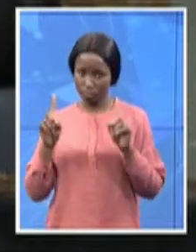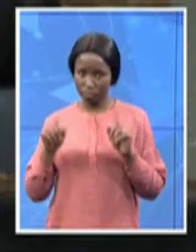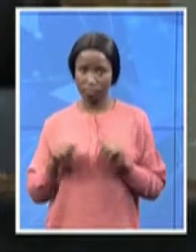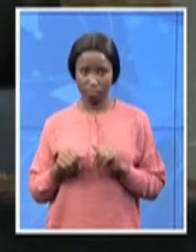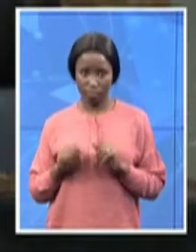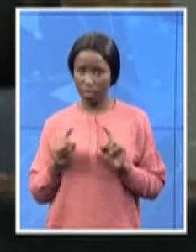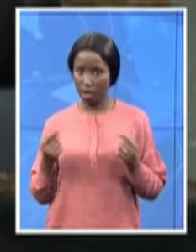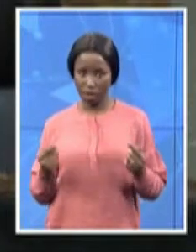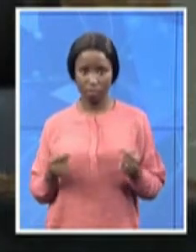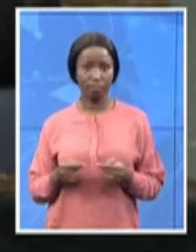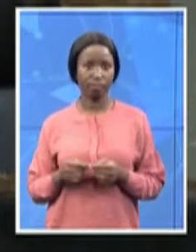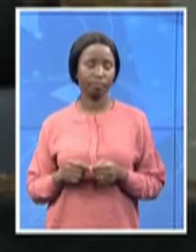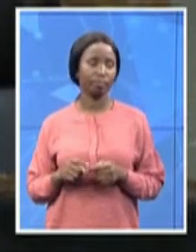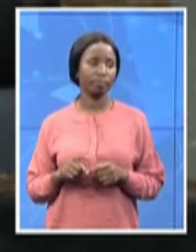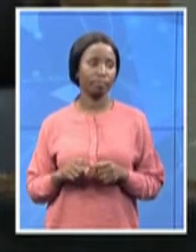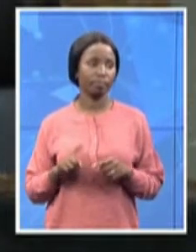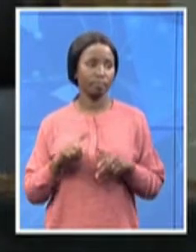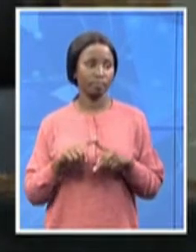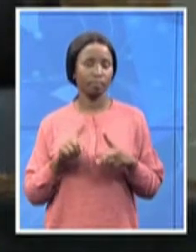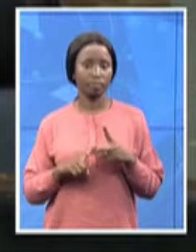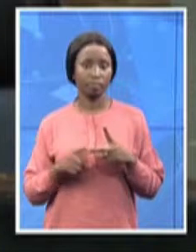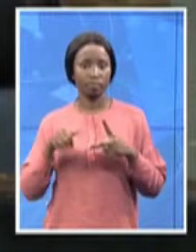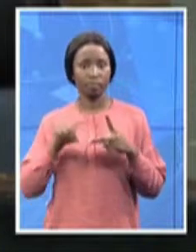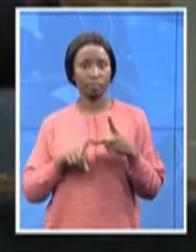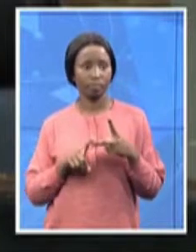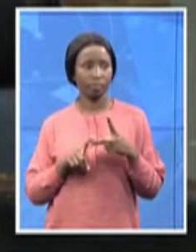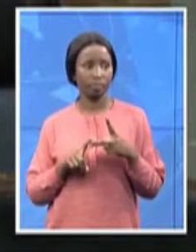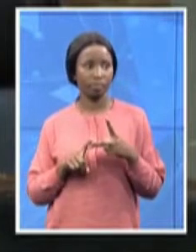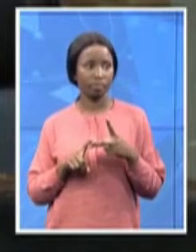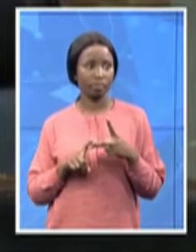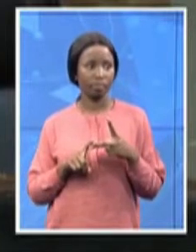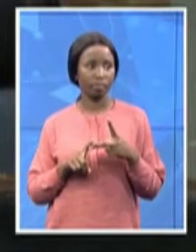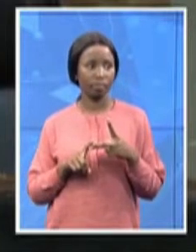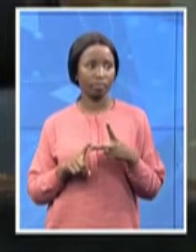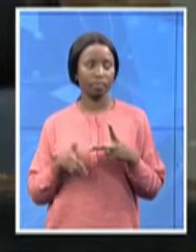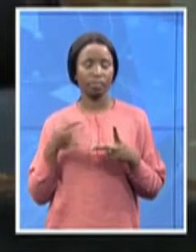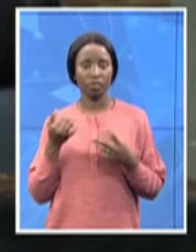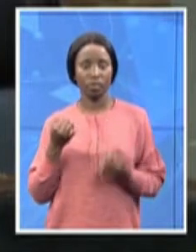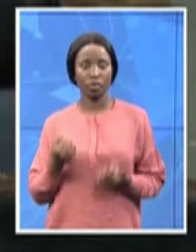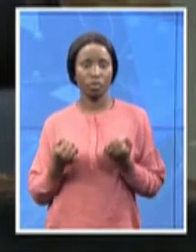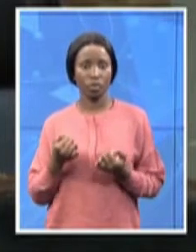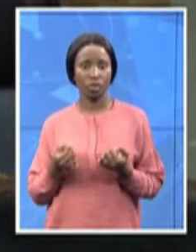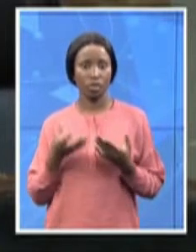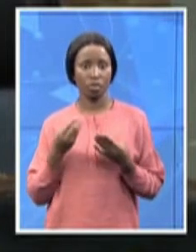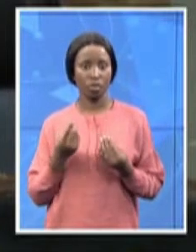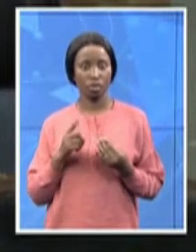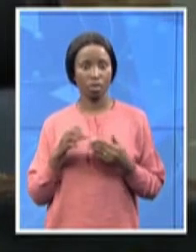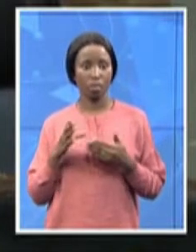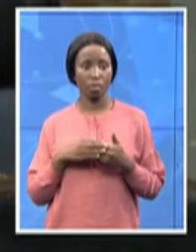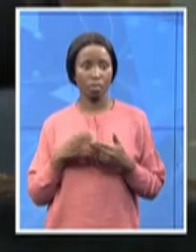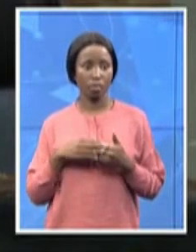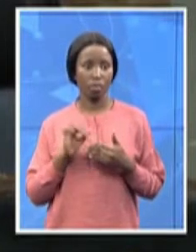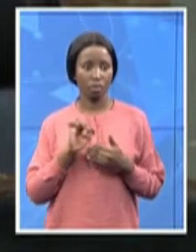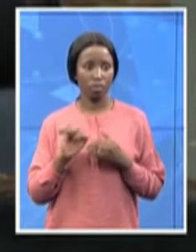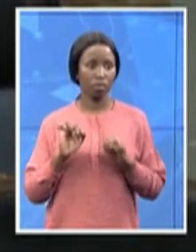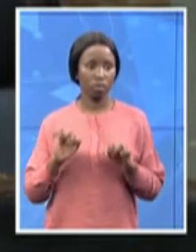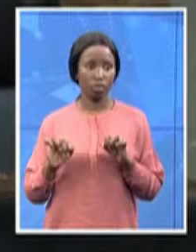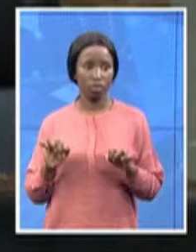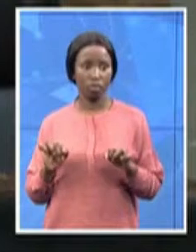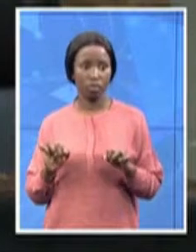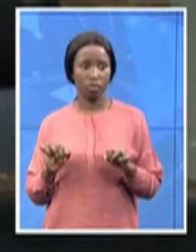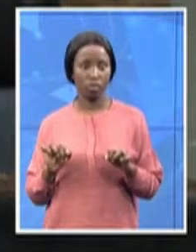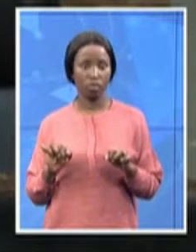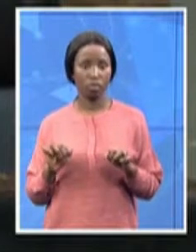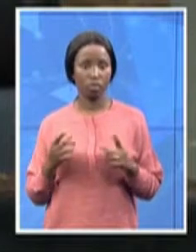plain words, the code prohibits members from willfully misleading the legislature. The